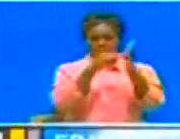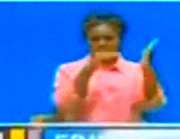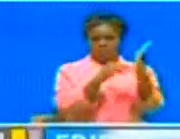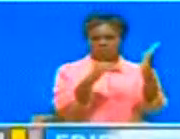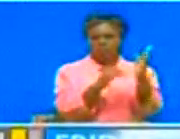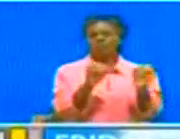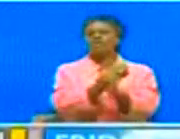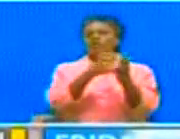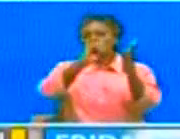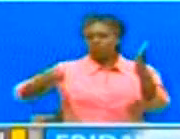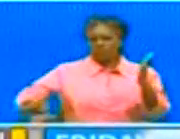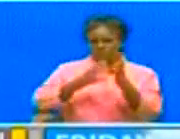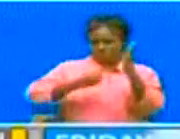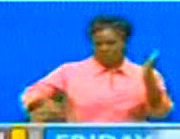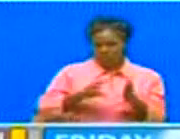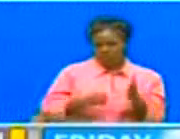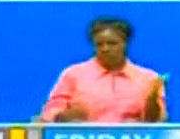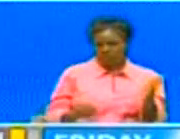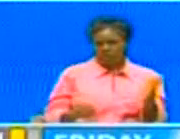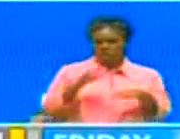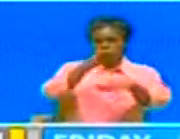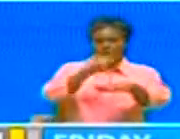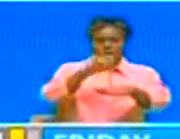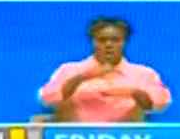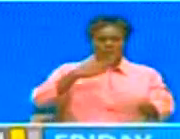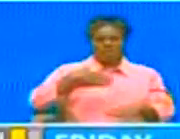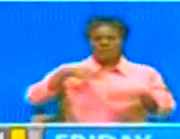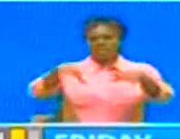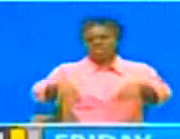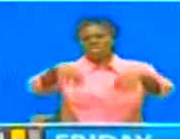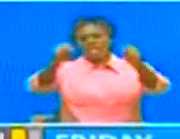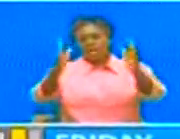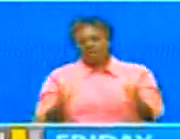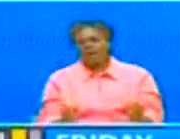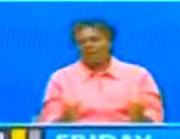same level, mm-hmm. base, and they call me sometimes chairman,